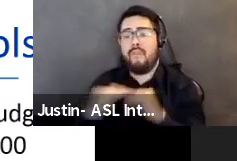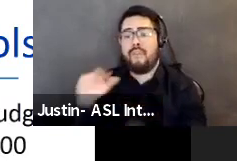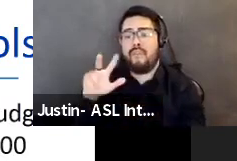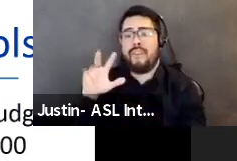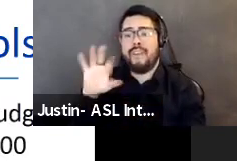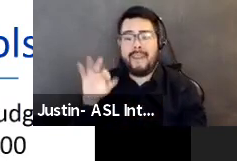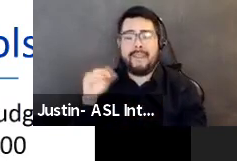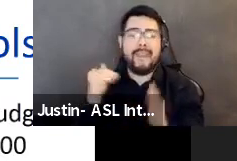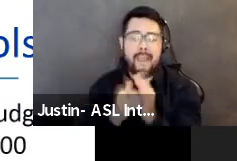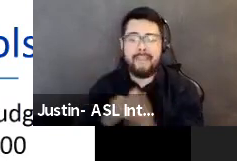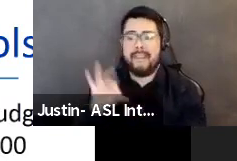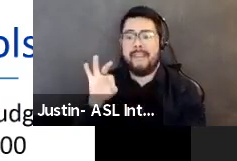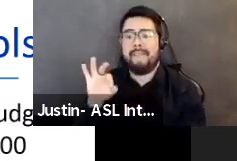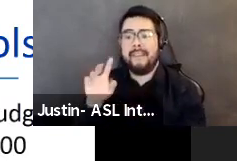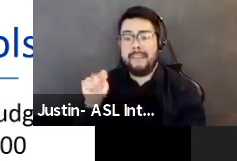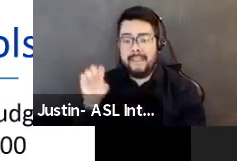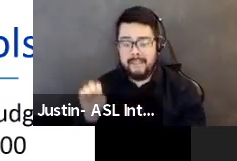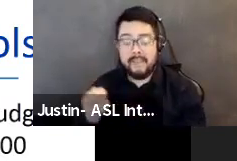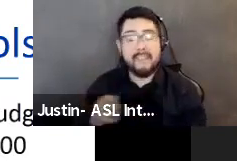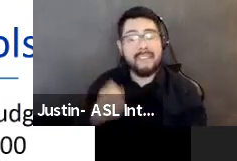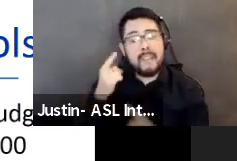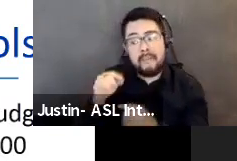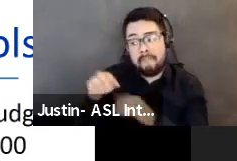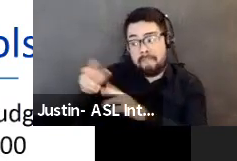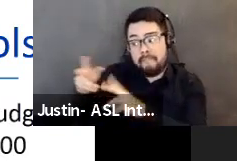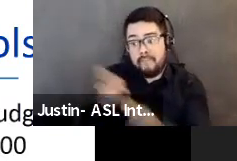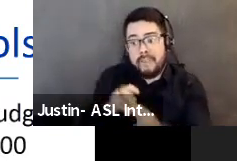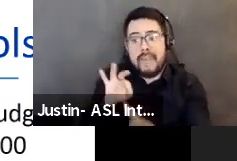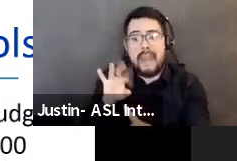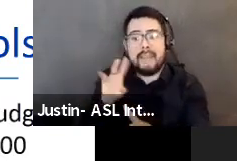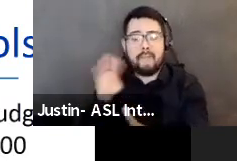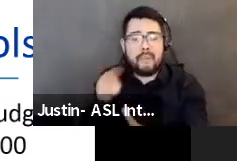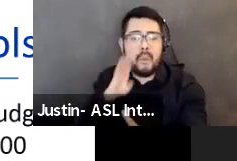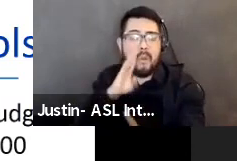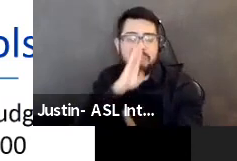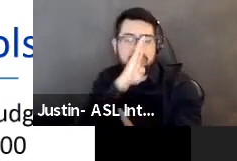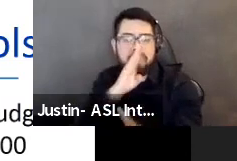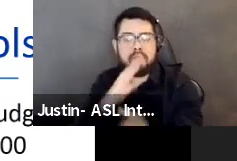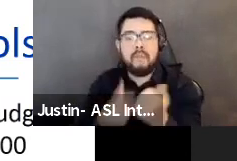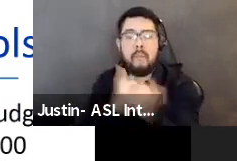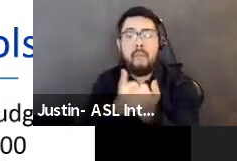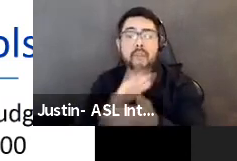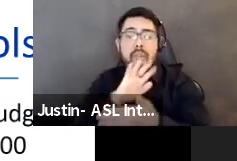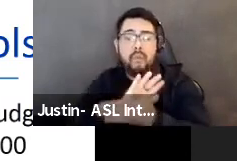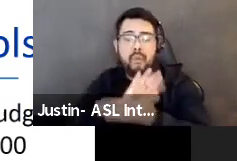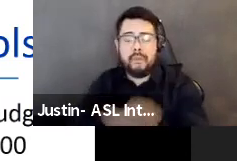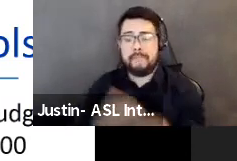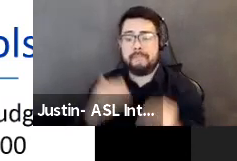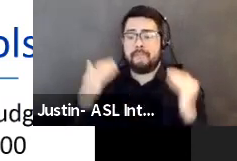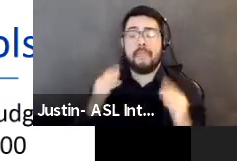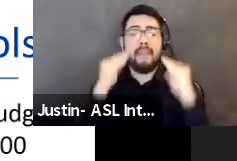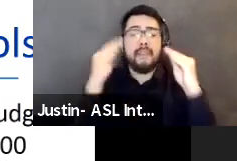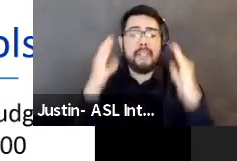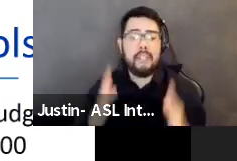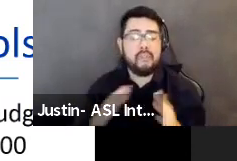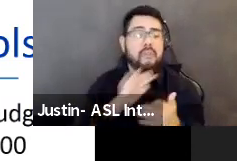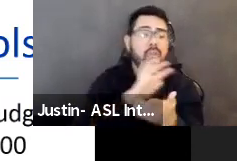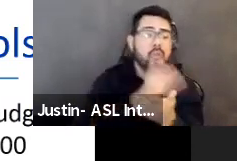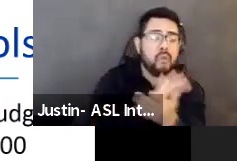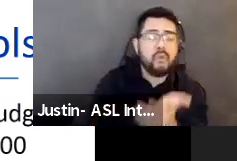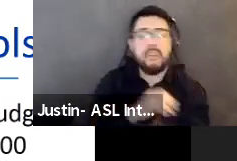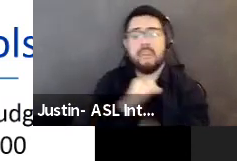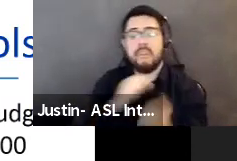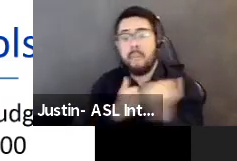ftes 97 of which directly support schools teachers school support staff and school